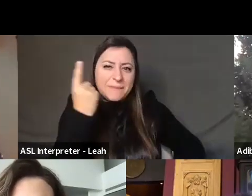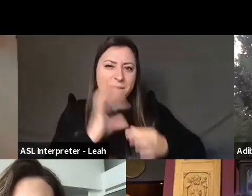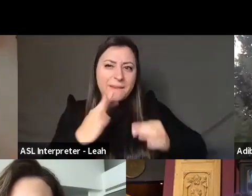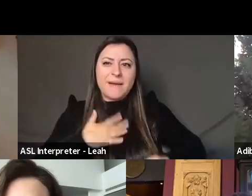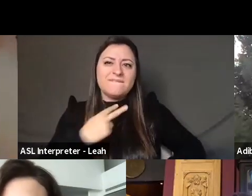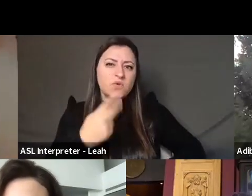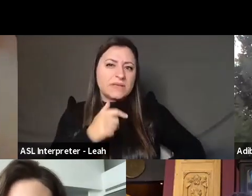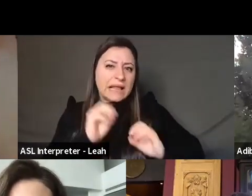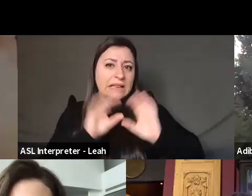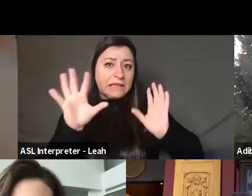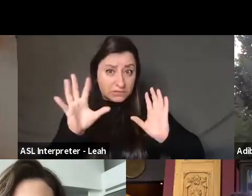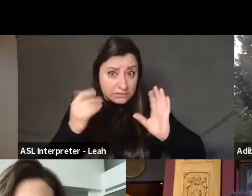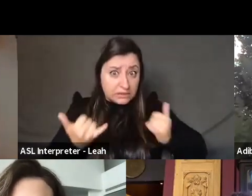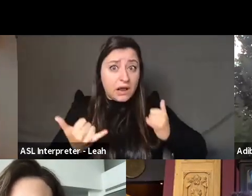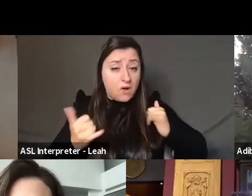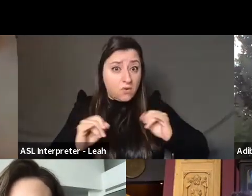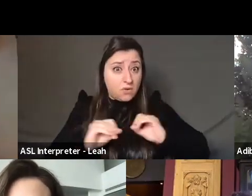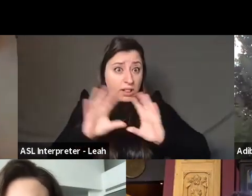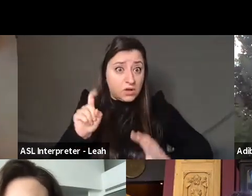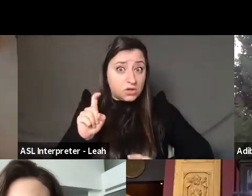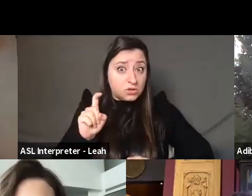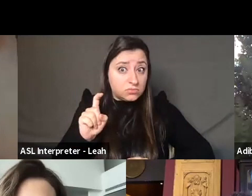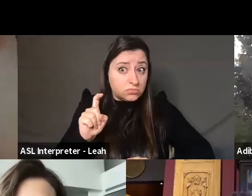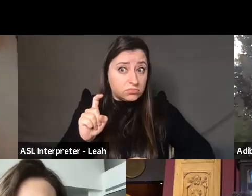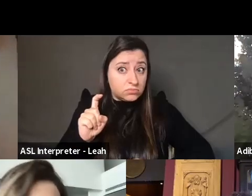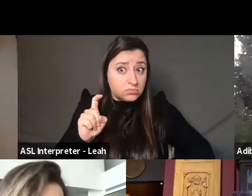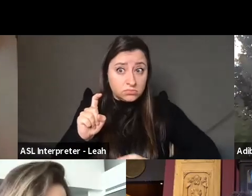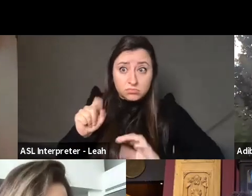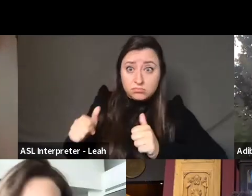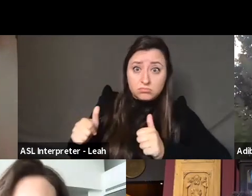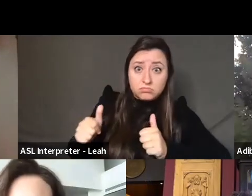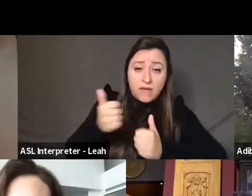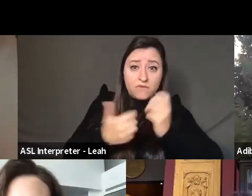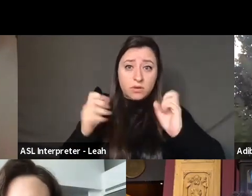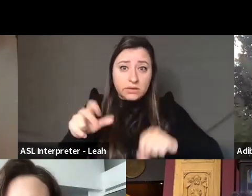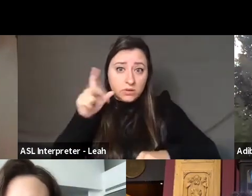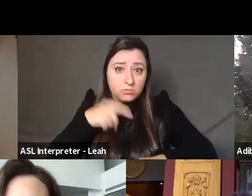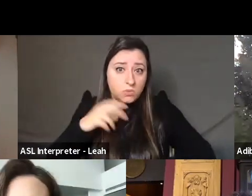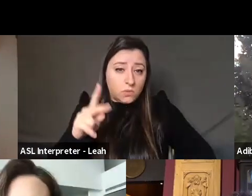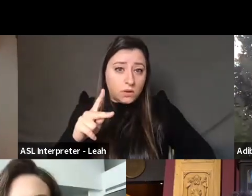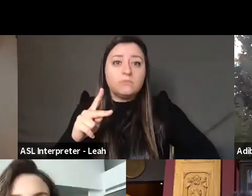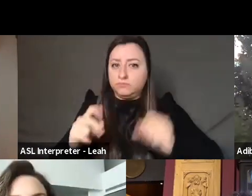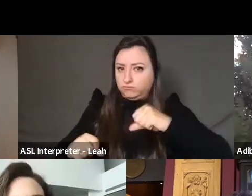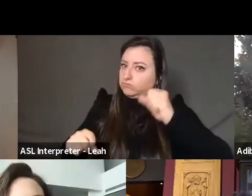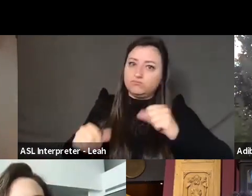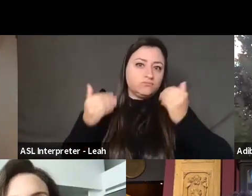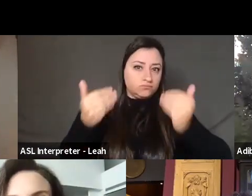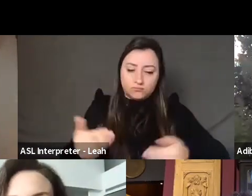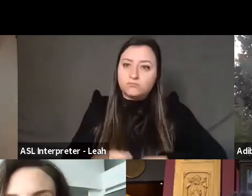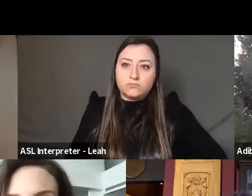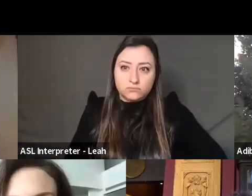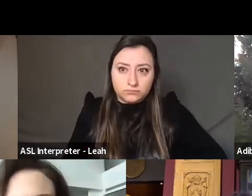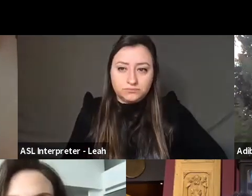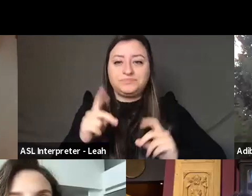wasn't clear earlier. Is it clear right now? Is everybody hearing me okay? Yes, we hear you good.